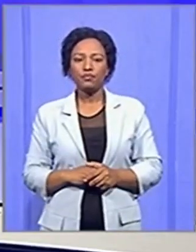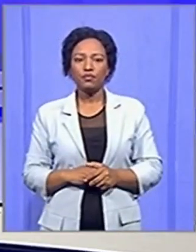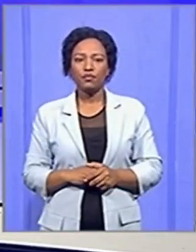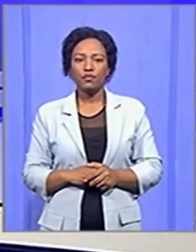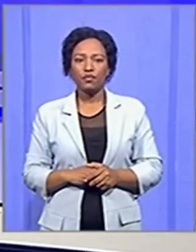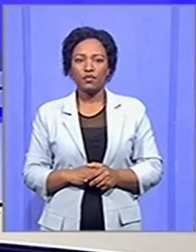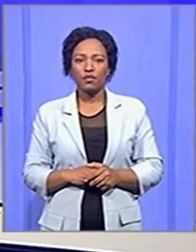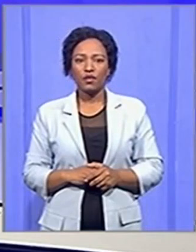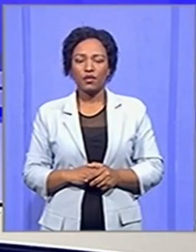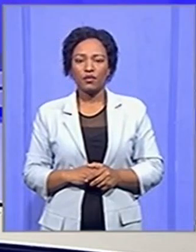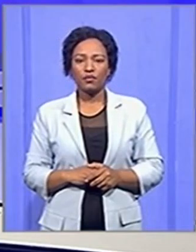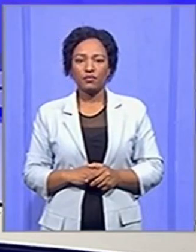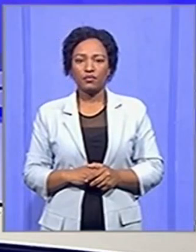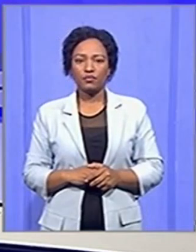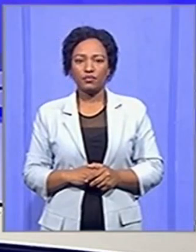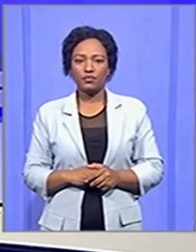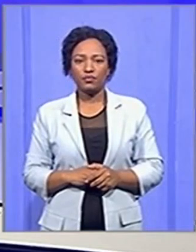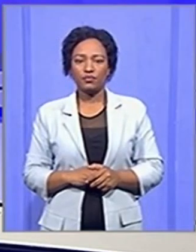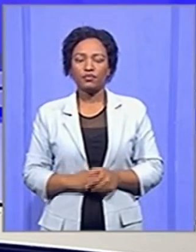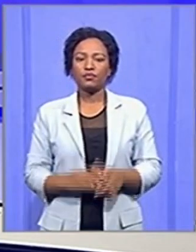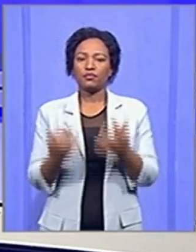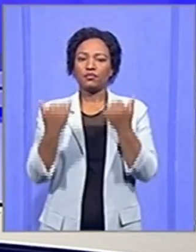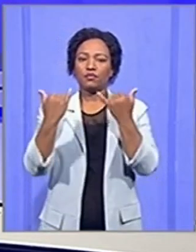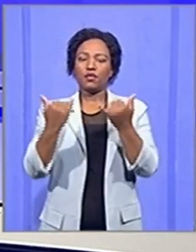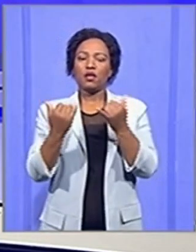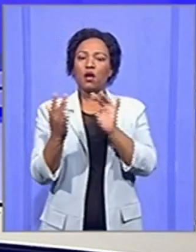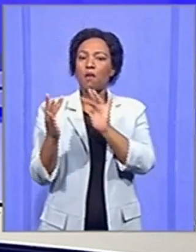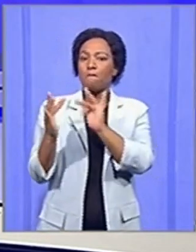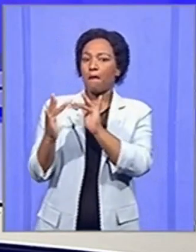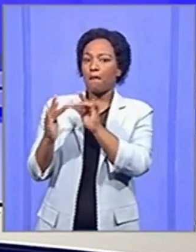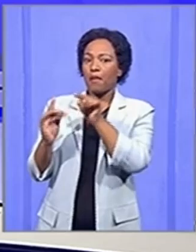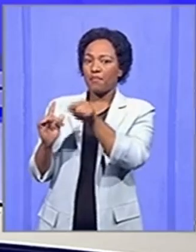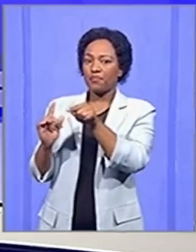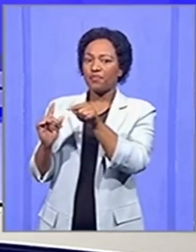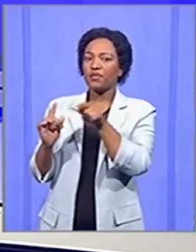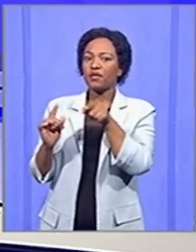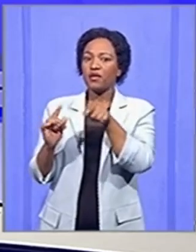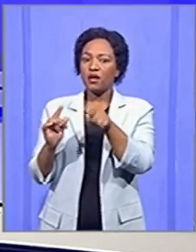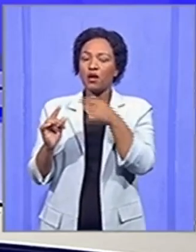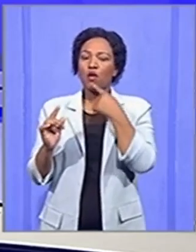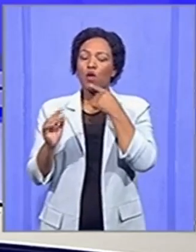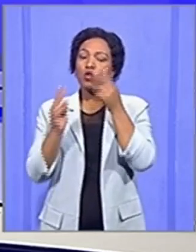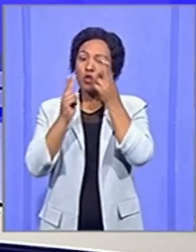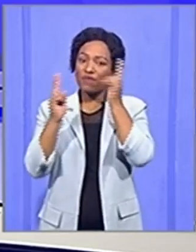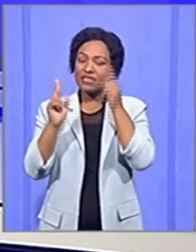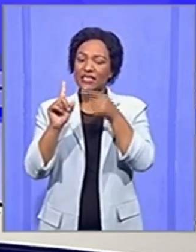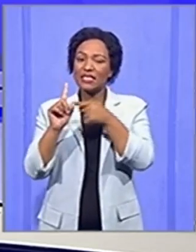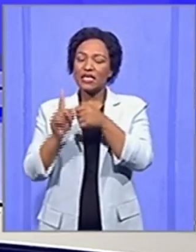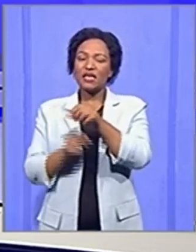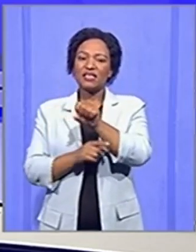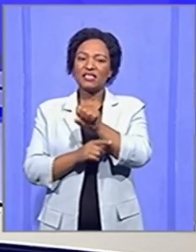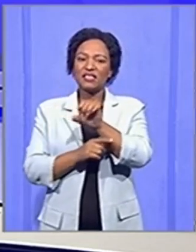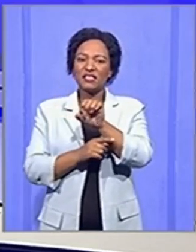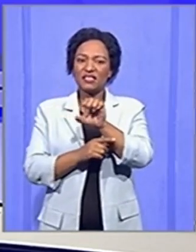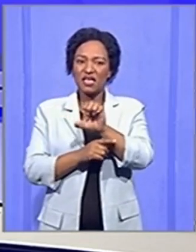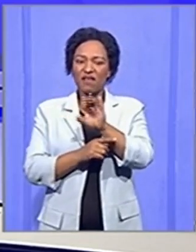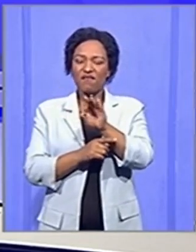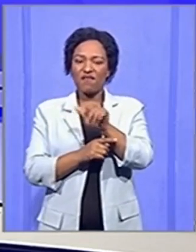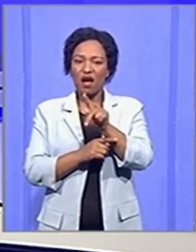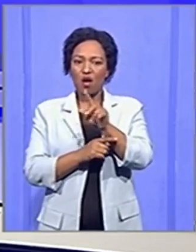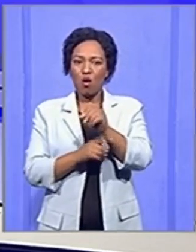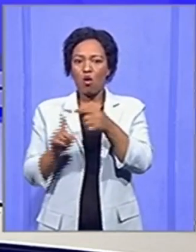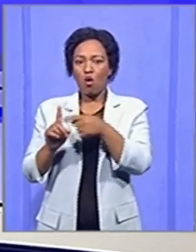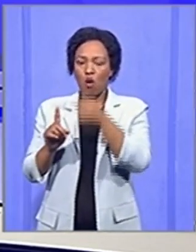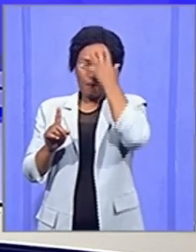Re ikgolaganya ga jaana le tlhogo ya sekolo sa bongaka kwa yunibesithing ya Sefako Makgato mo Profesara